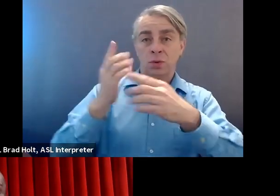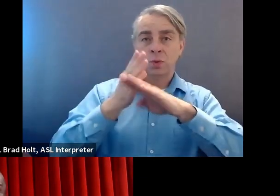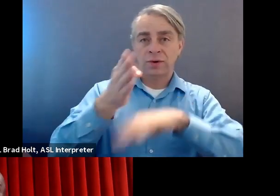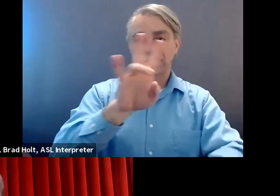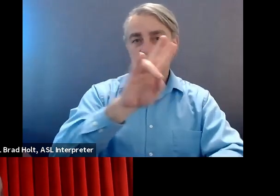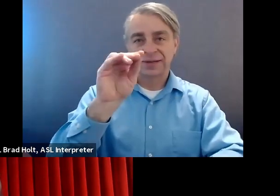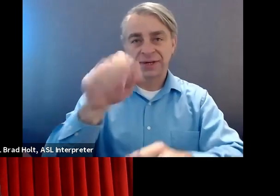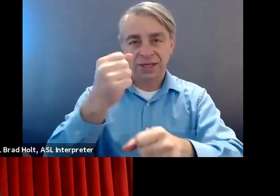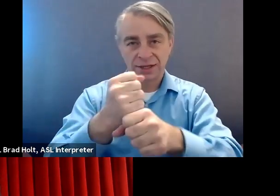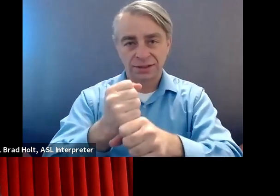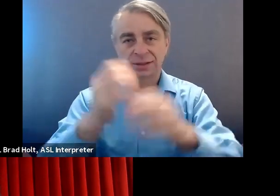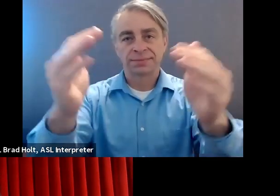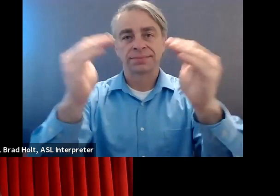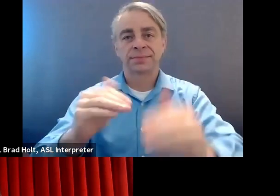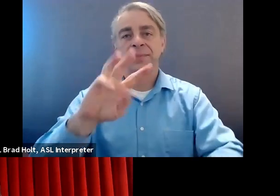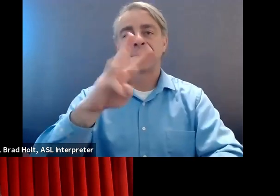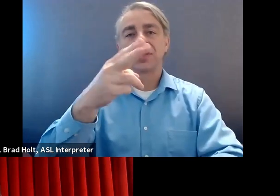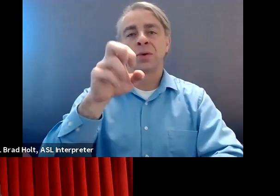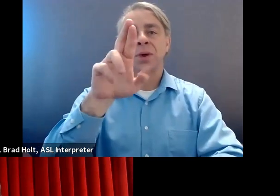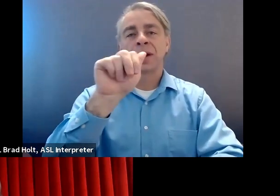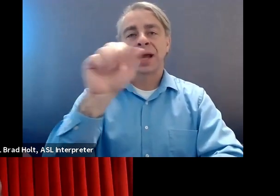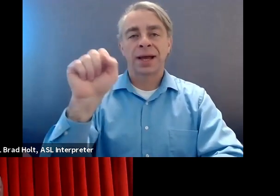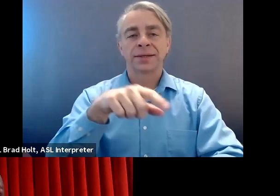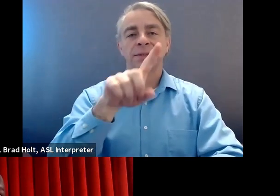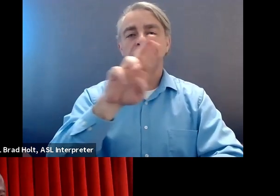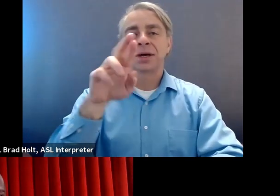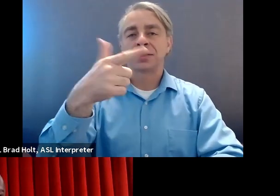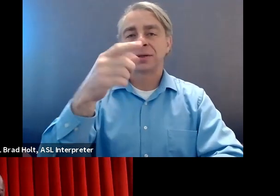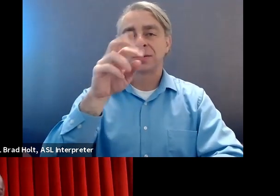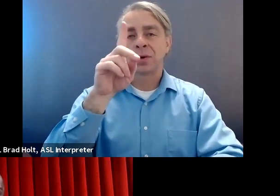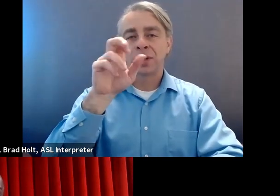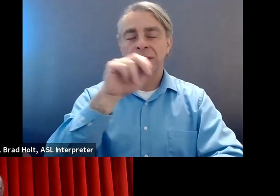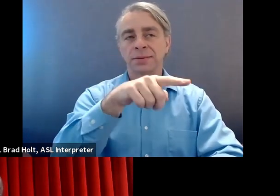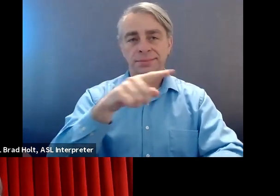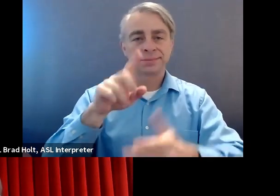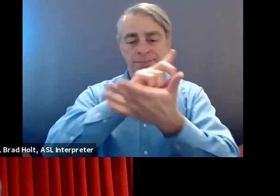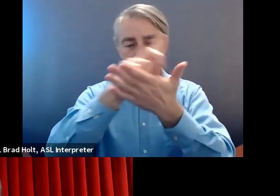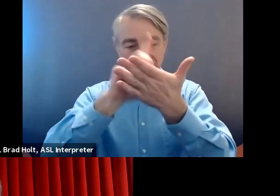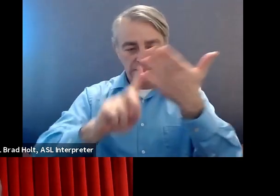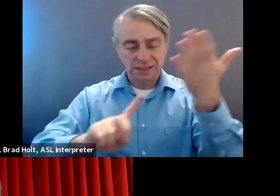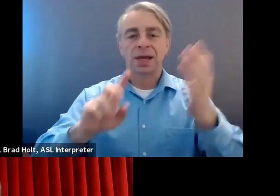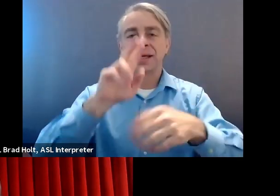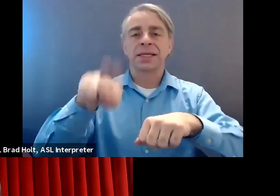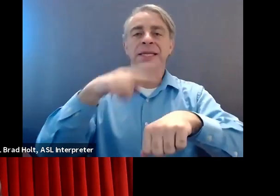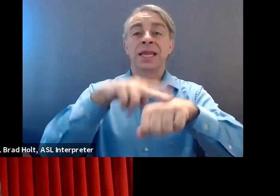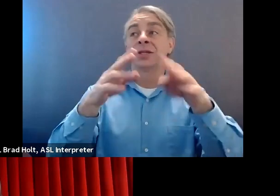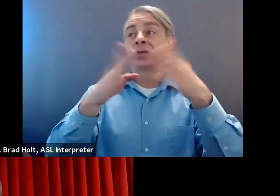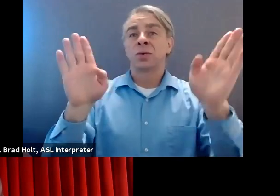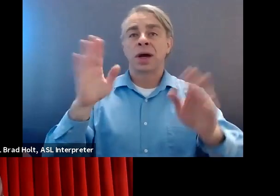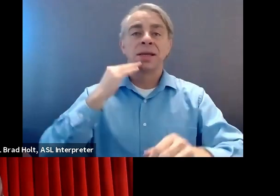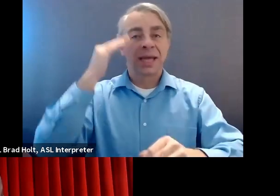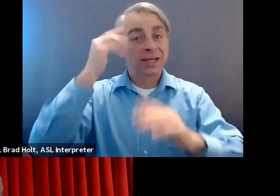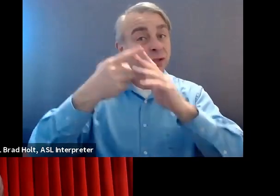and whereas Dr. Gordon served as one of the primary architects of the nation's Head Start program and